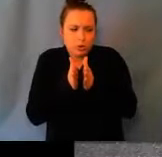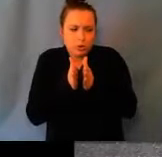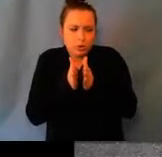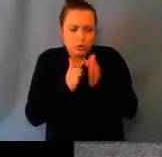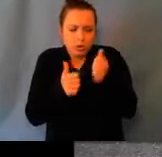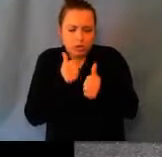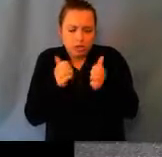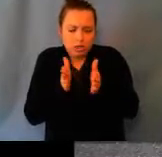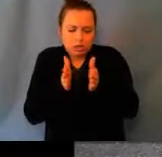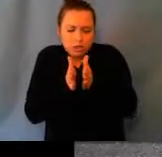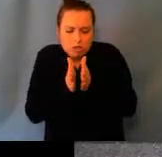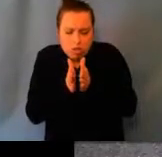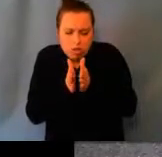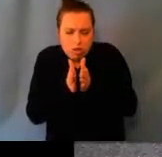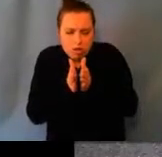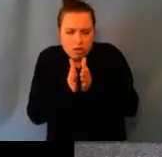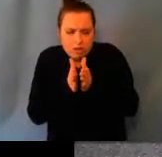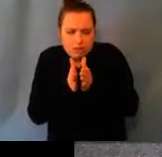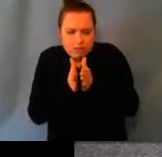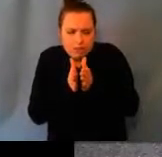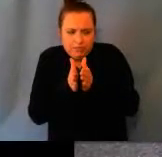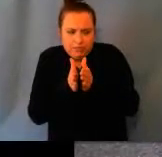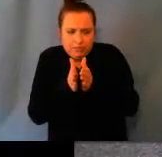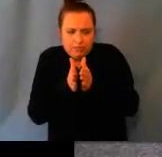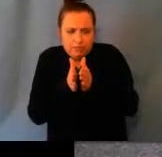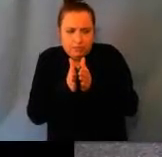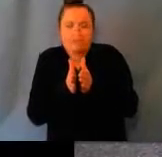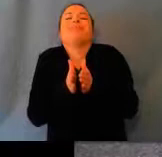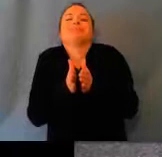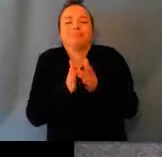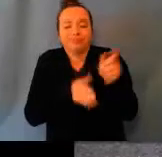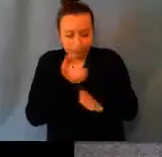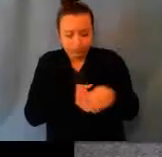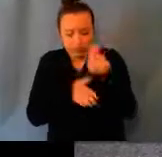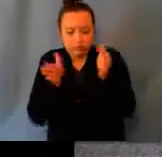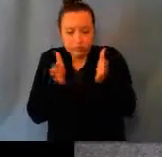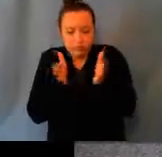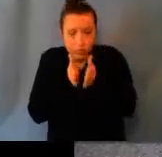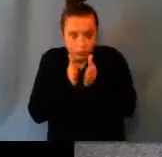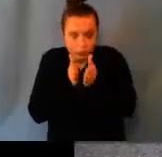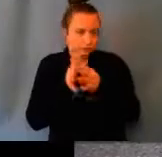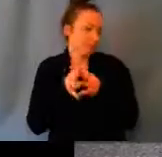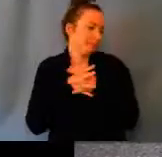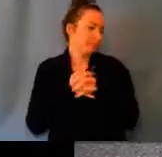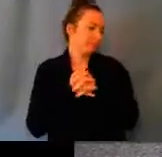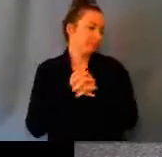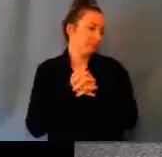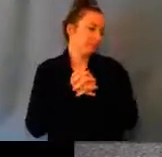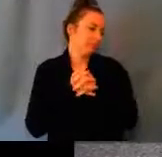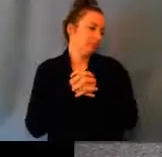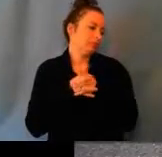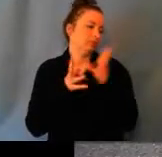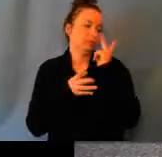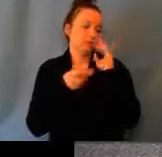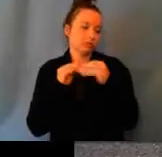up. This one stops, so he is shorter. All right. Let's look at